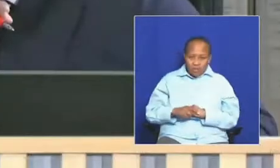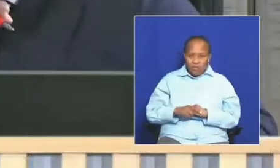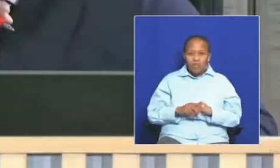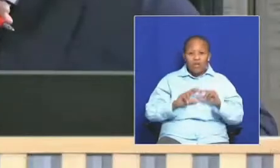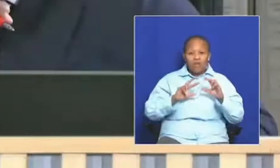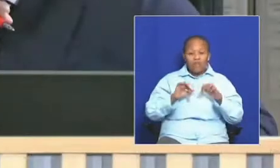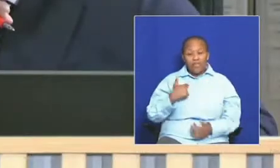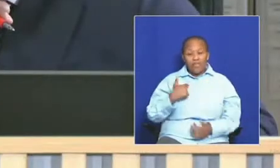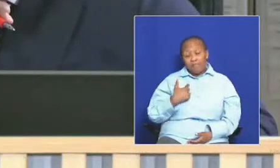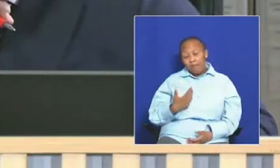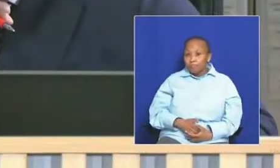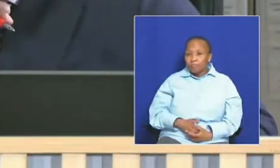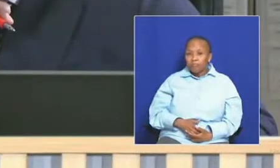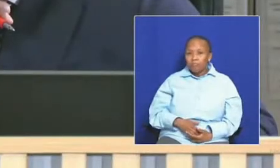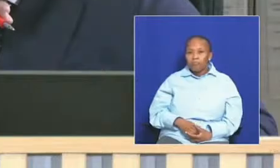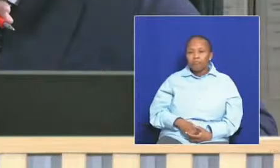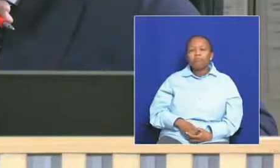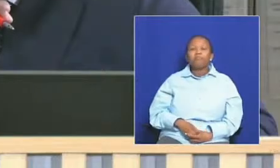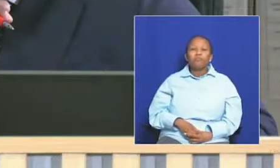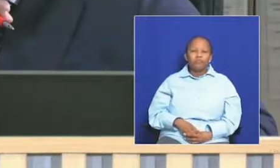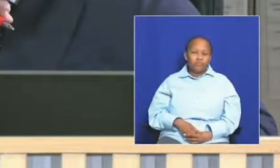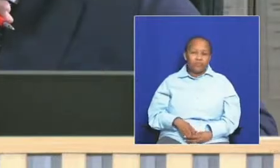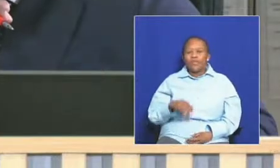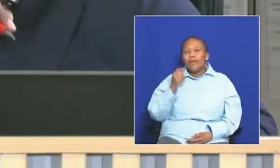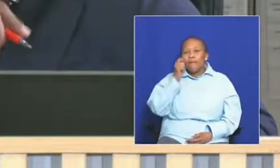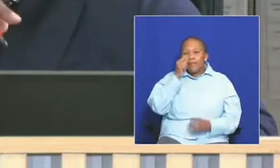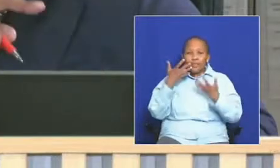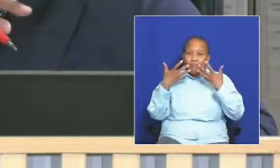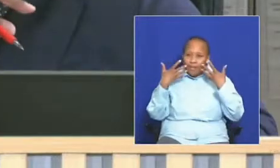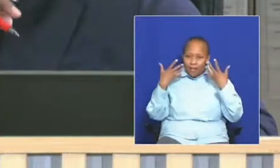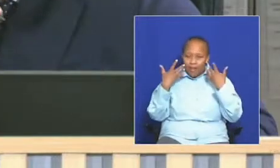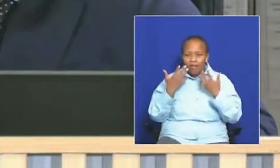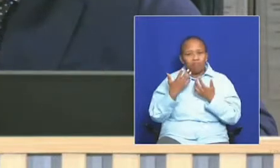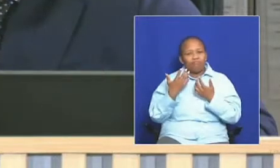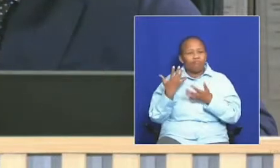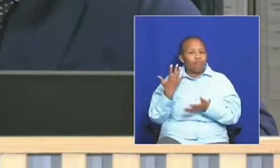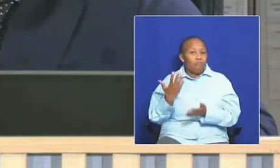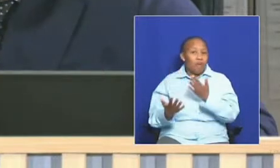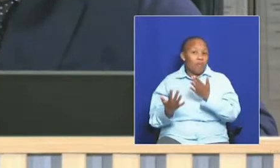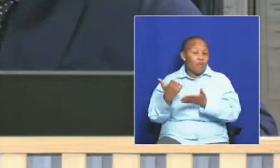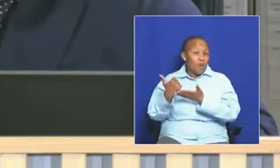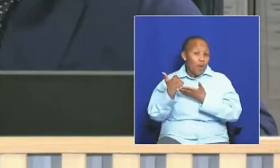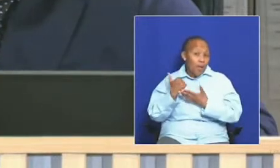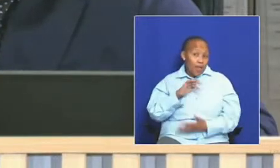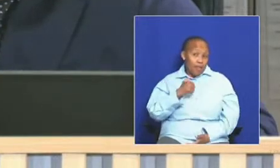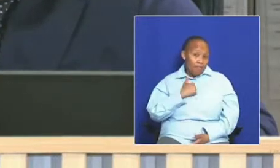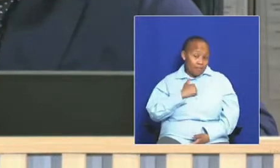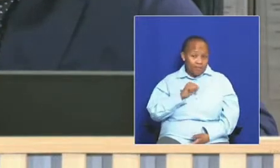perhaps to assist us, you clarify this.